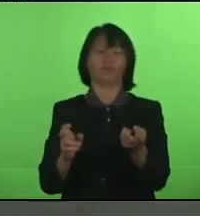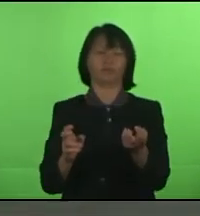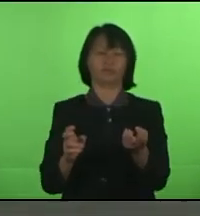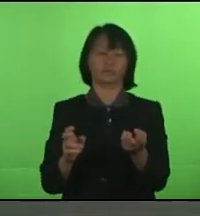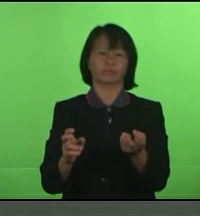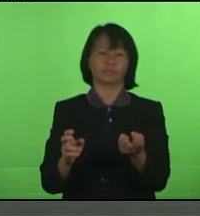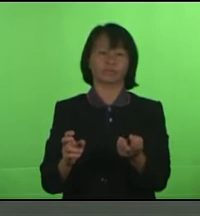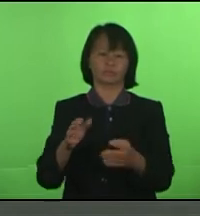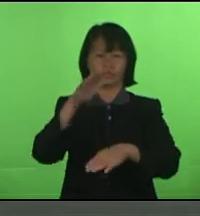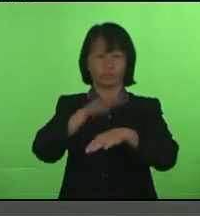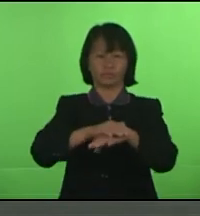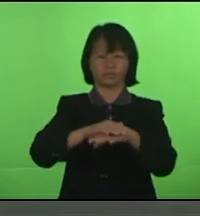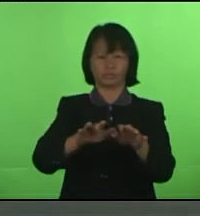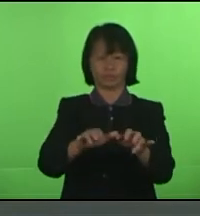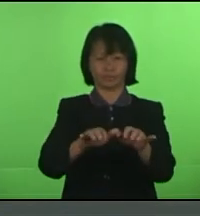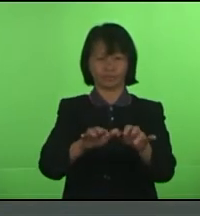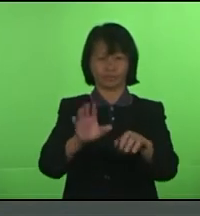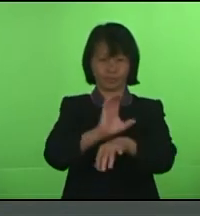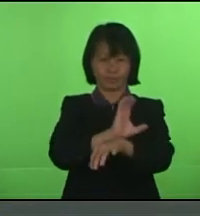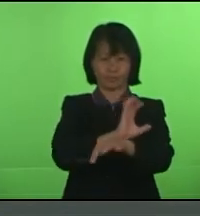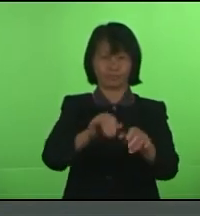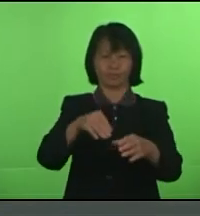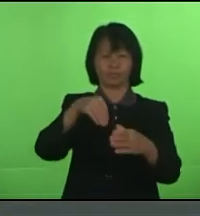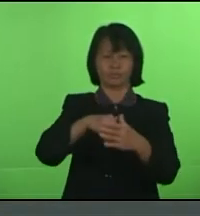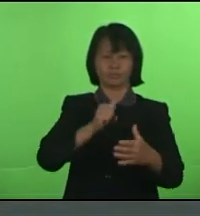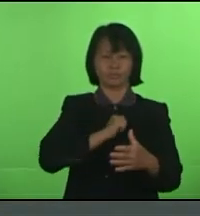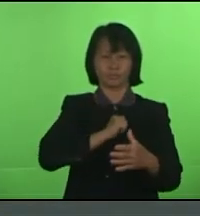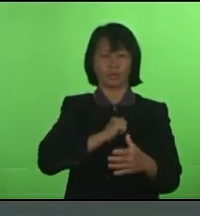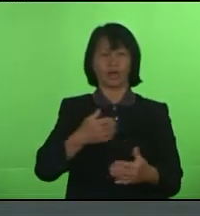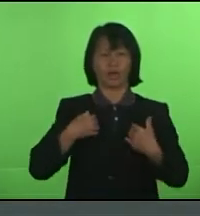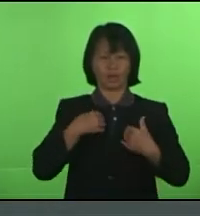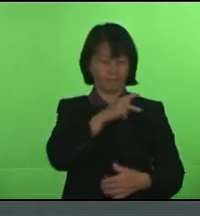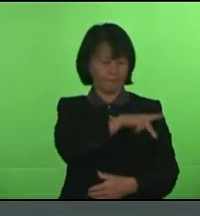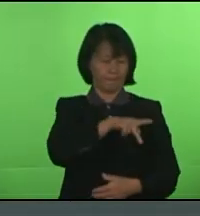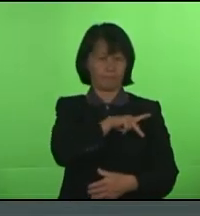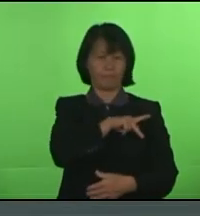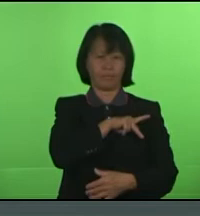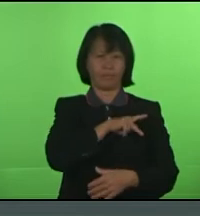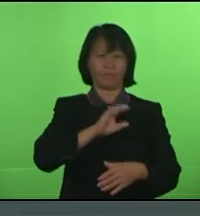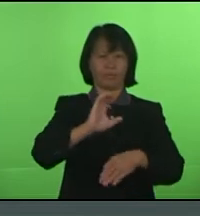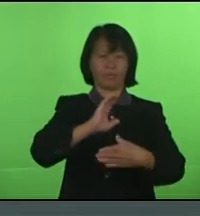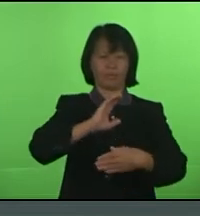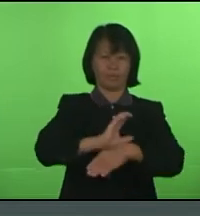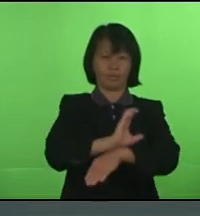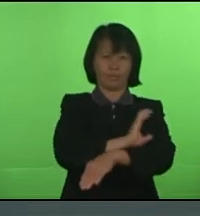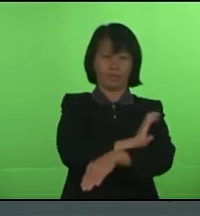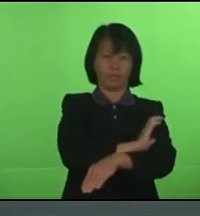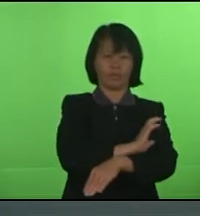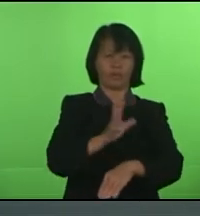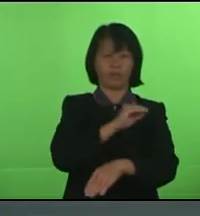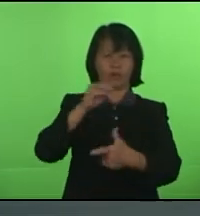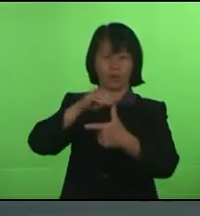the online environment itself. It refers to your personal computer and it refers to using of